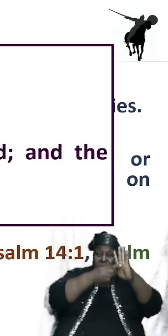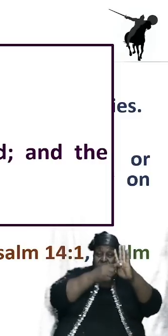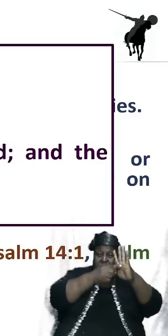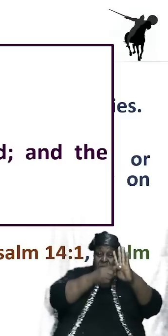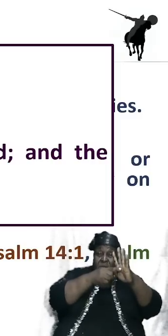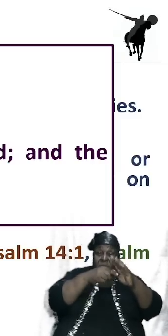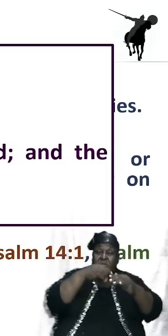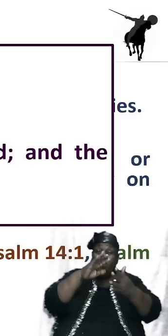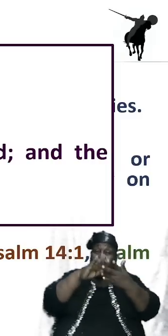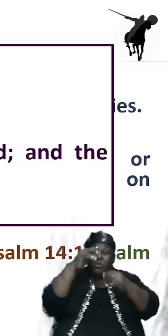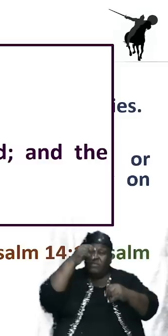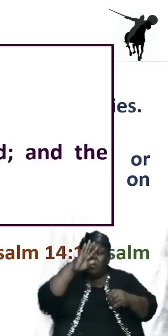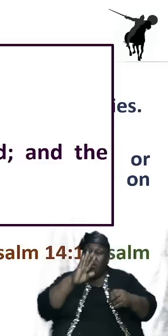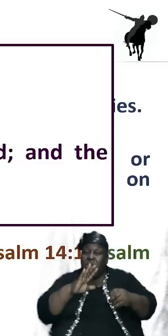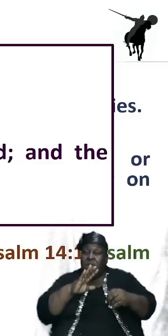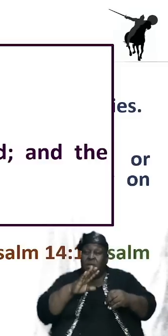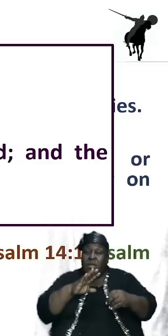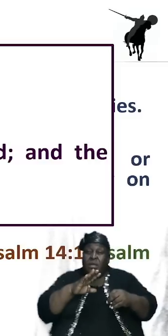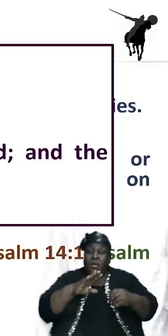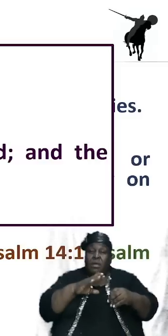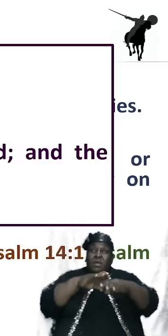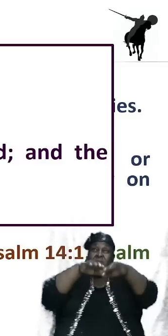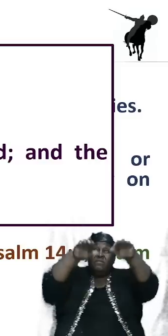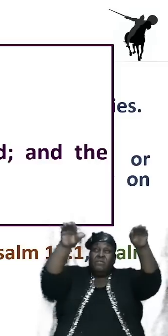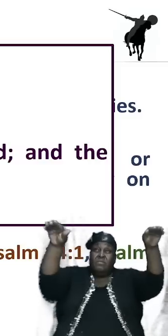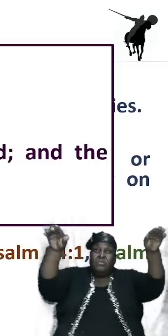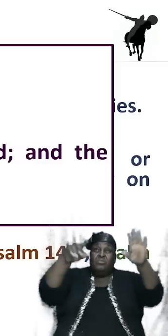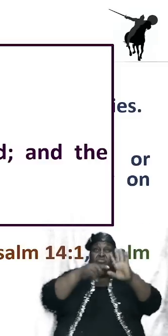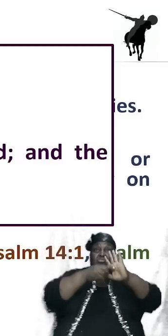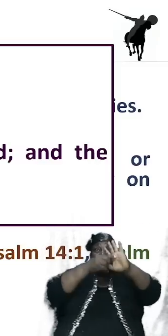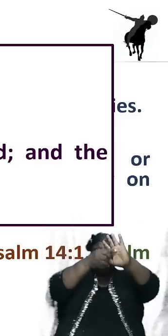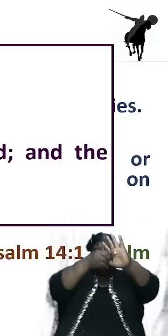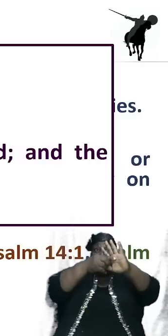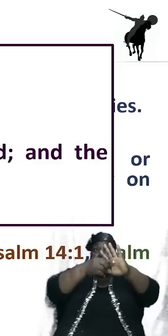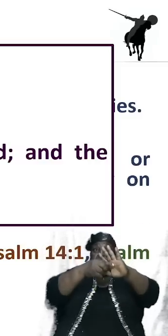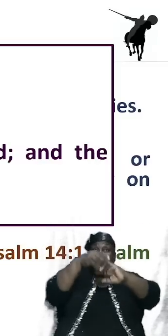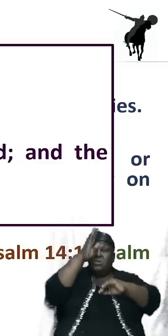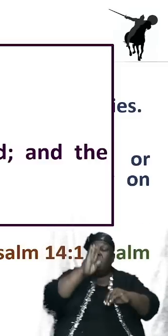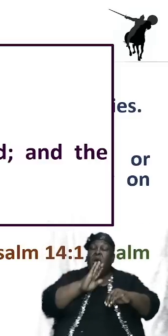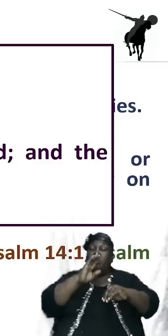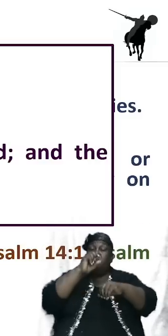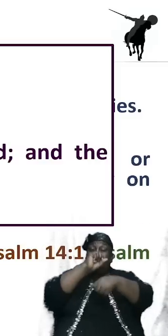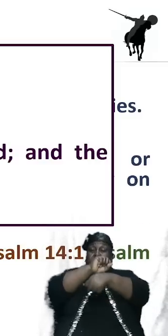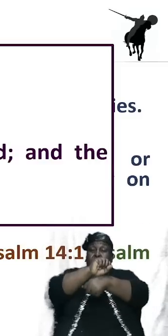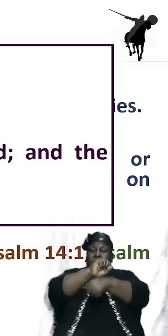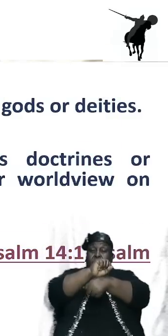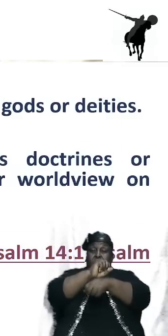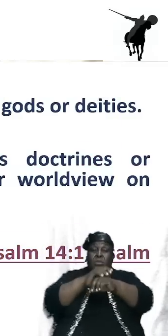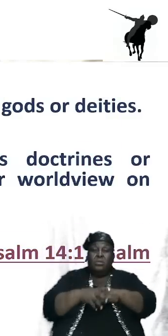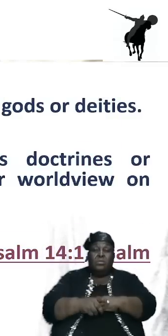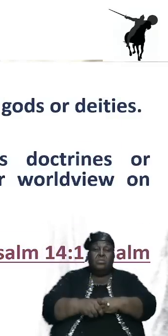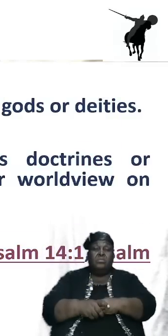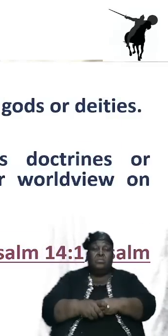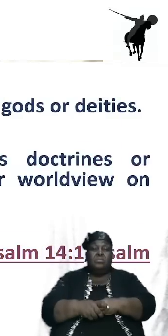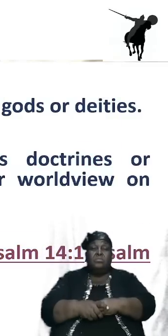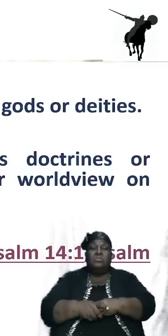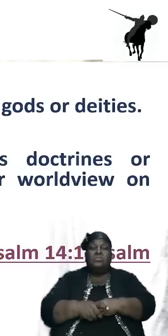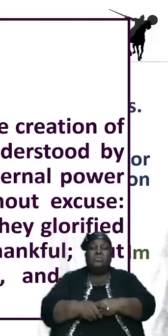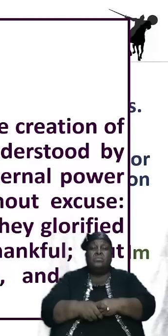talk about that. And the firmament show it is handiwork. Amen. And then the Bible says in the book of Romans chapter 1 and